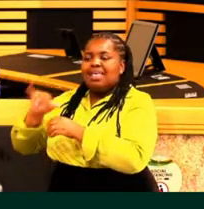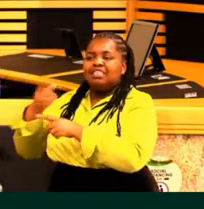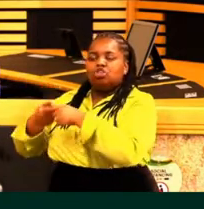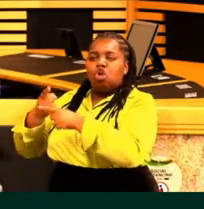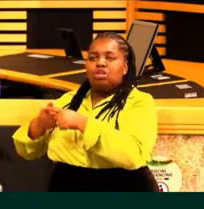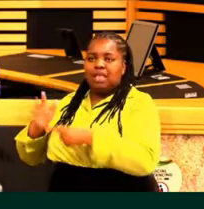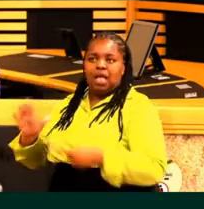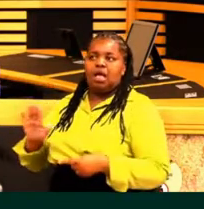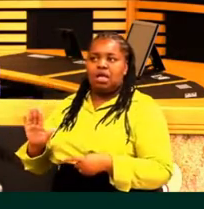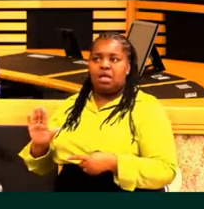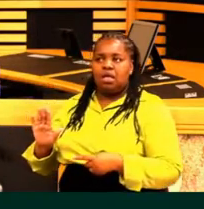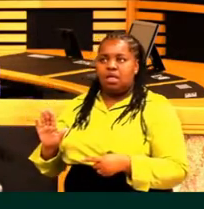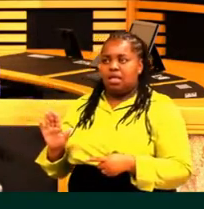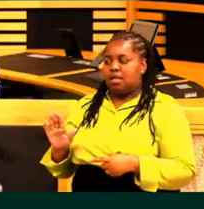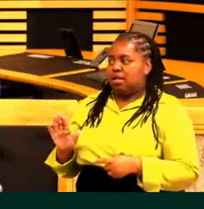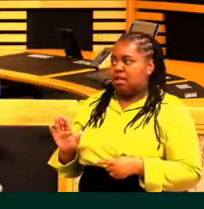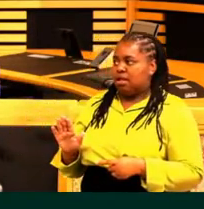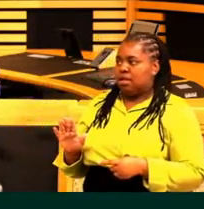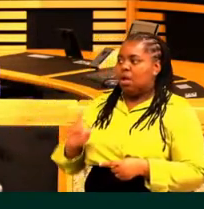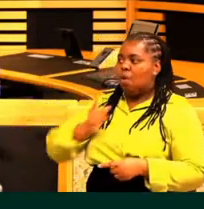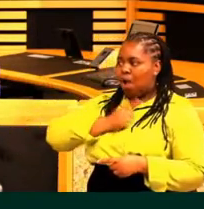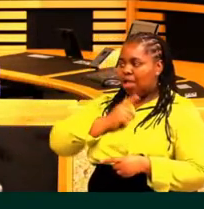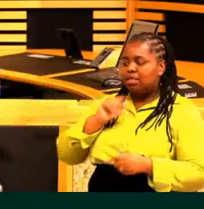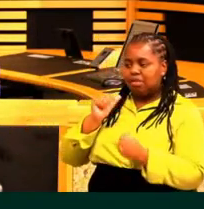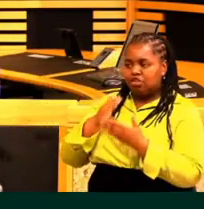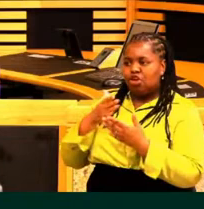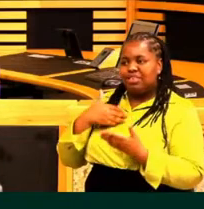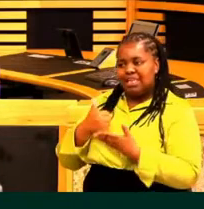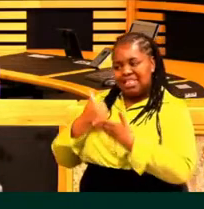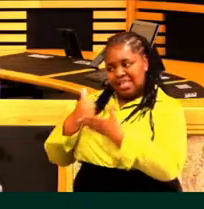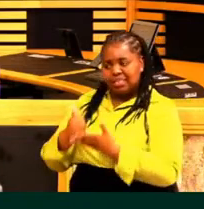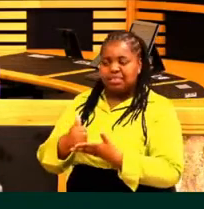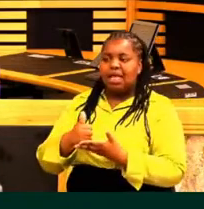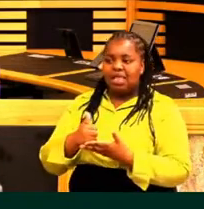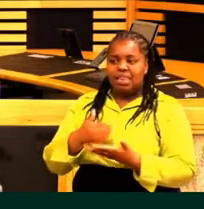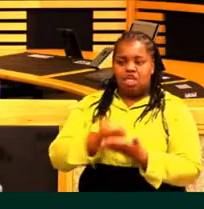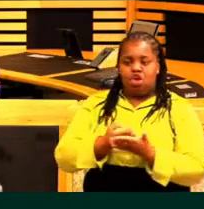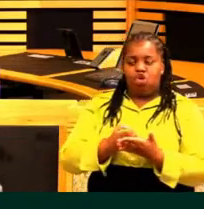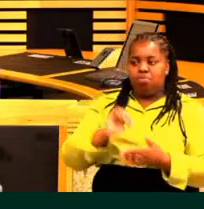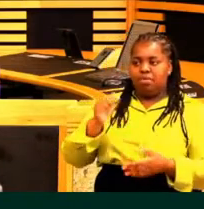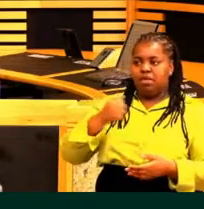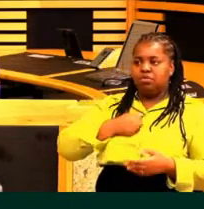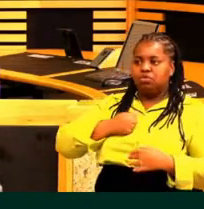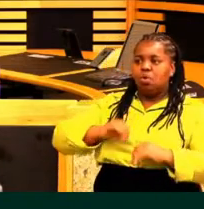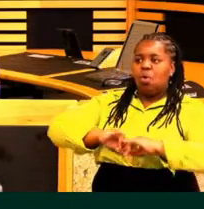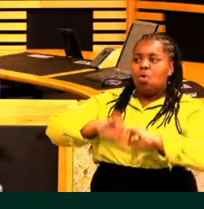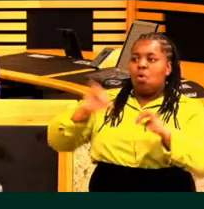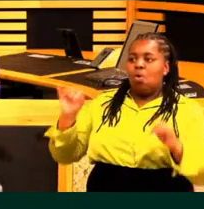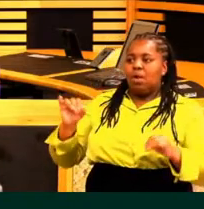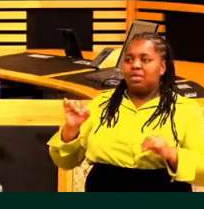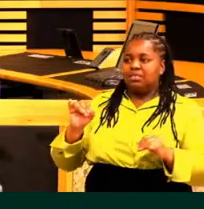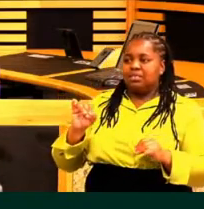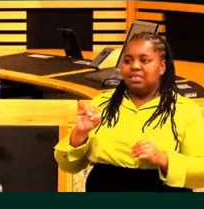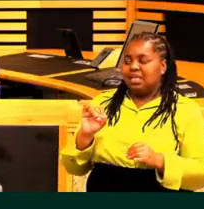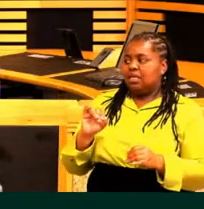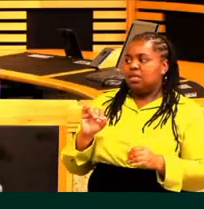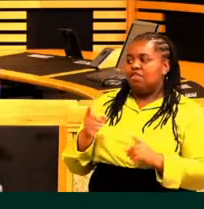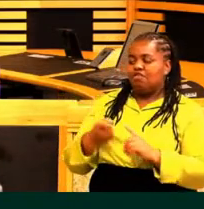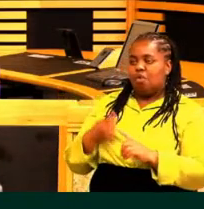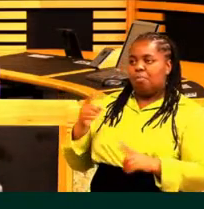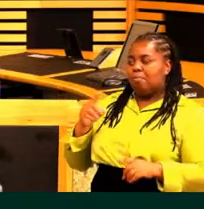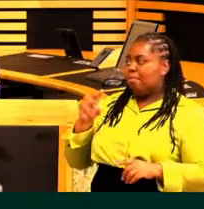study Health near canopies so that's not an economy especially from the eastern part of tempondo